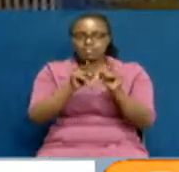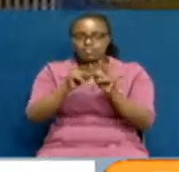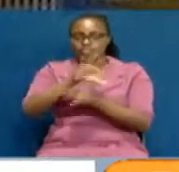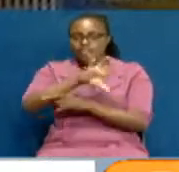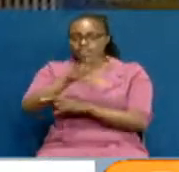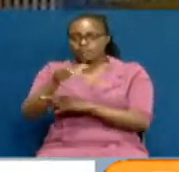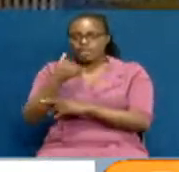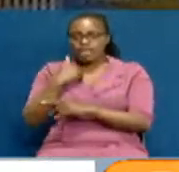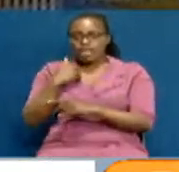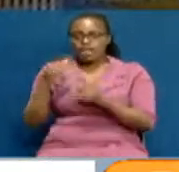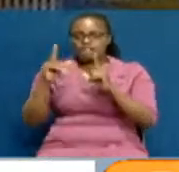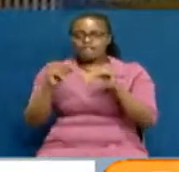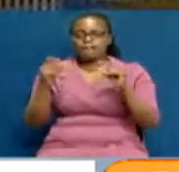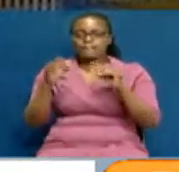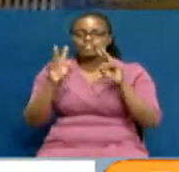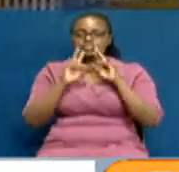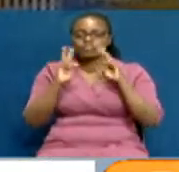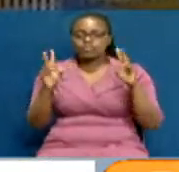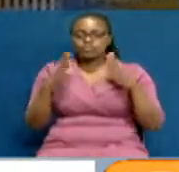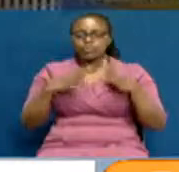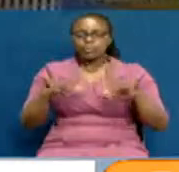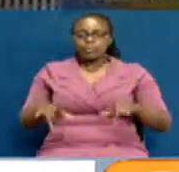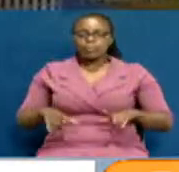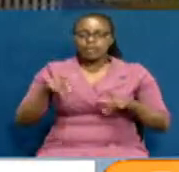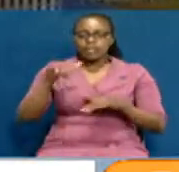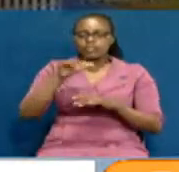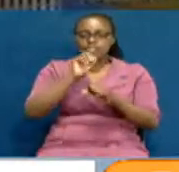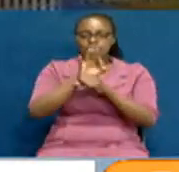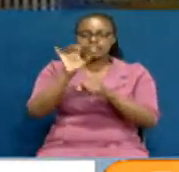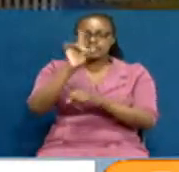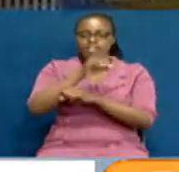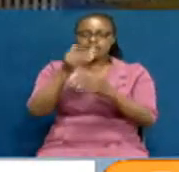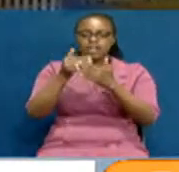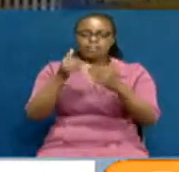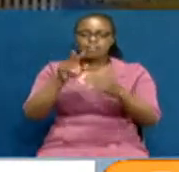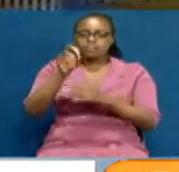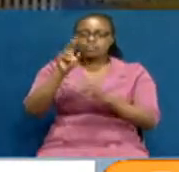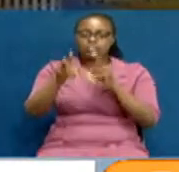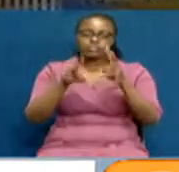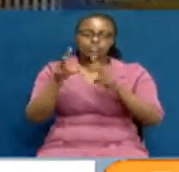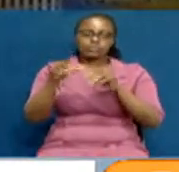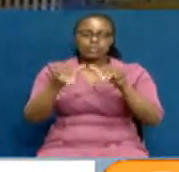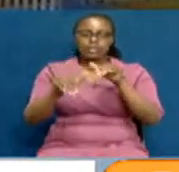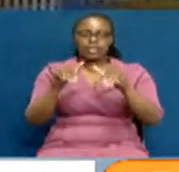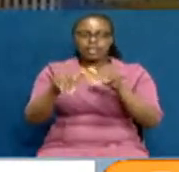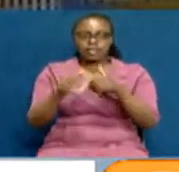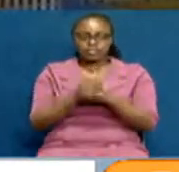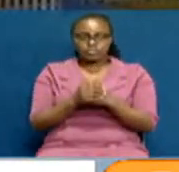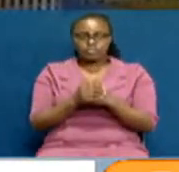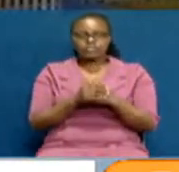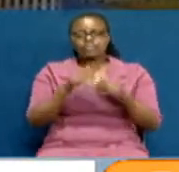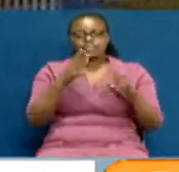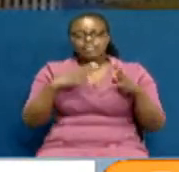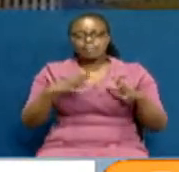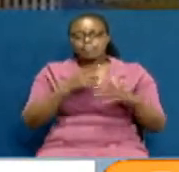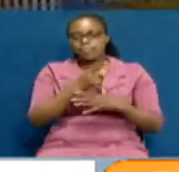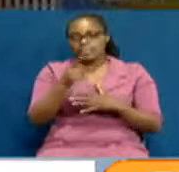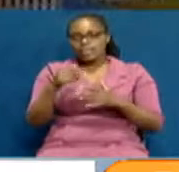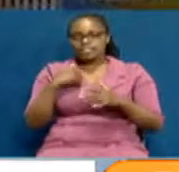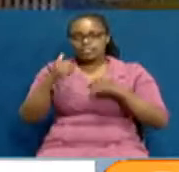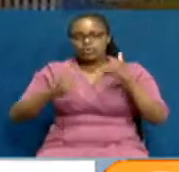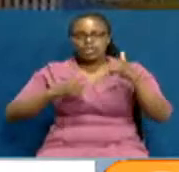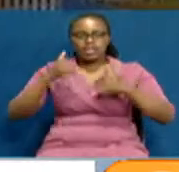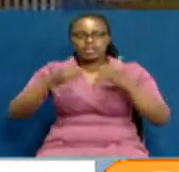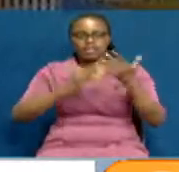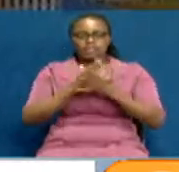rather, bringing with it a message of peace to the locals 13 days to the 2022 general election. Fans got a chance to be